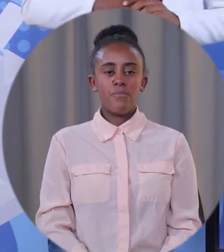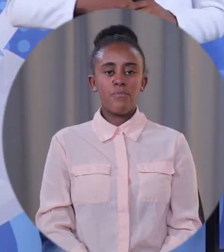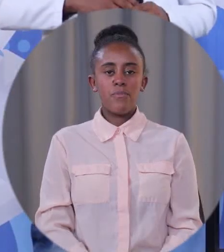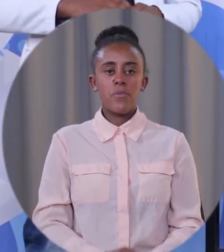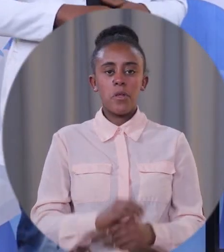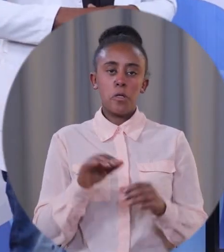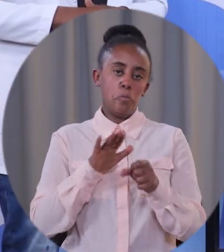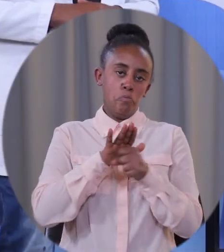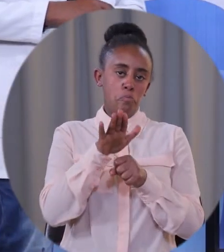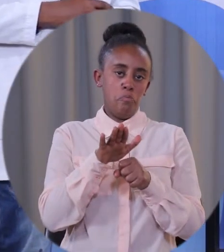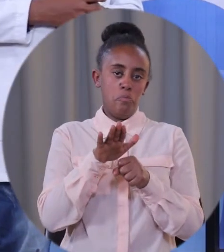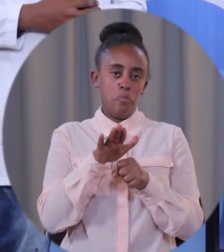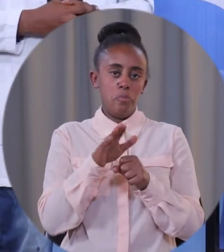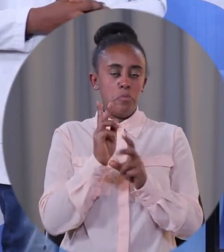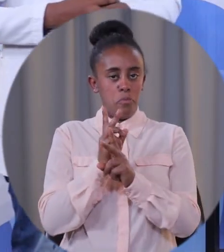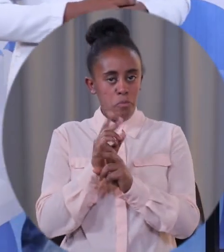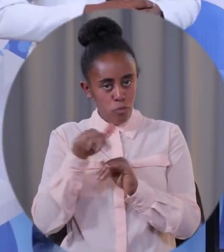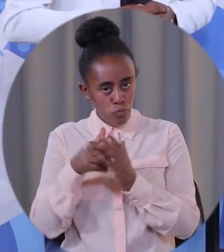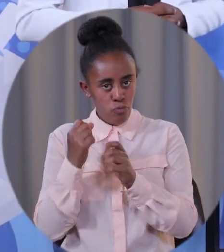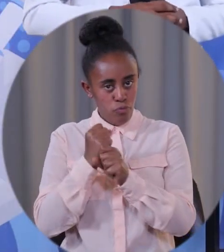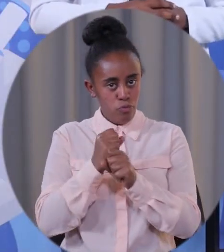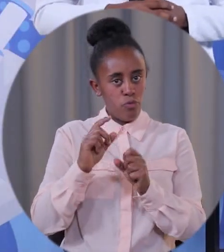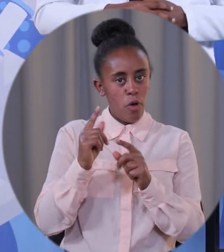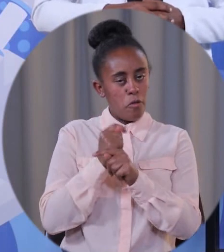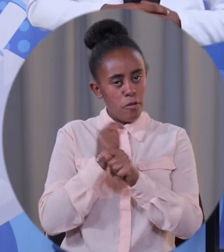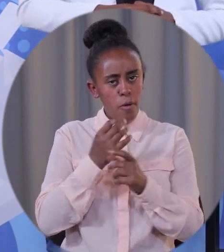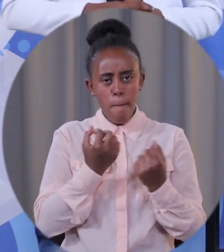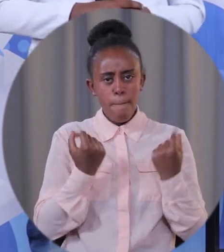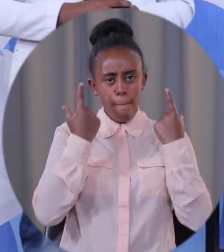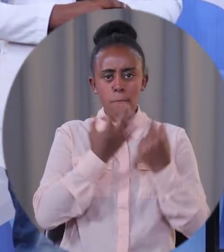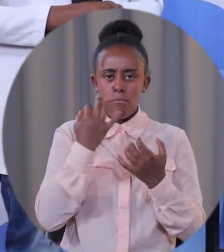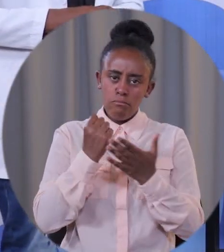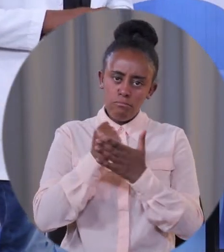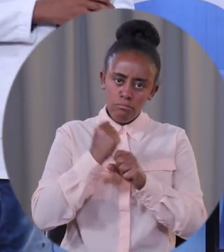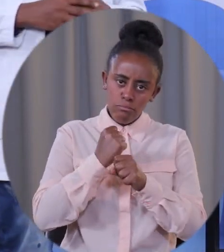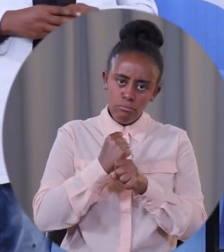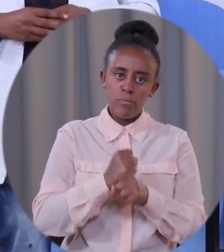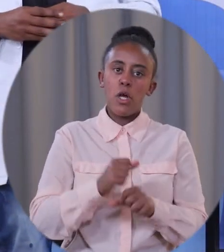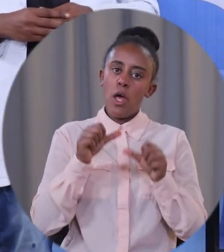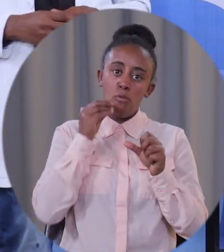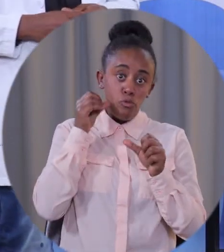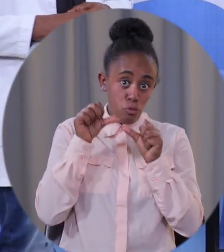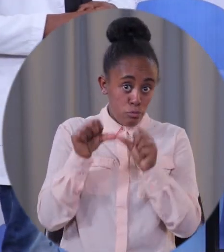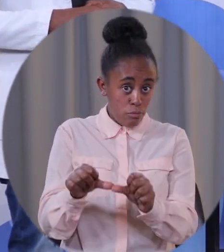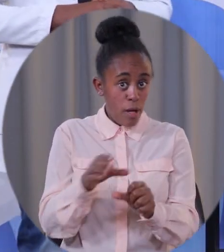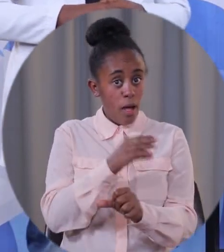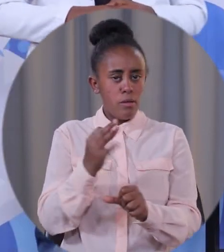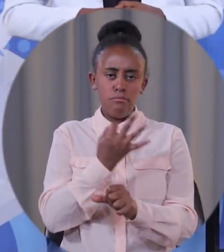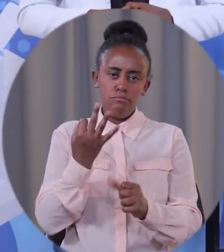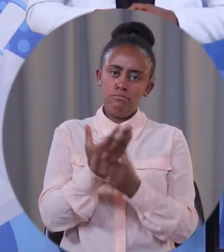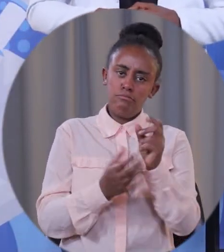It's all for today. Keep doing the remaining activity for better understanding, and stay at home